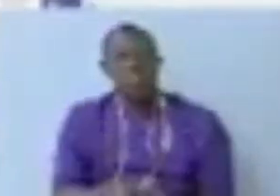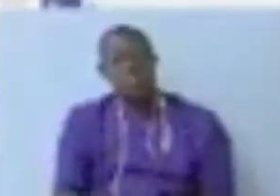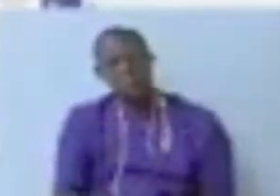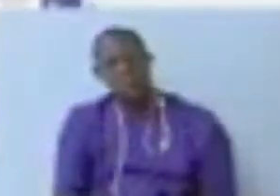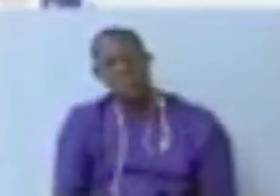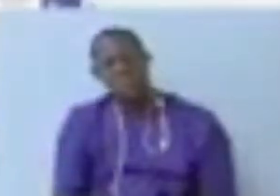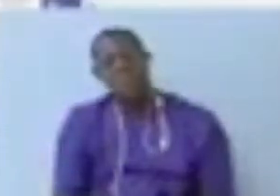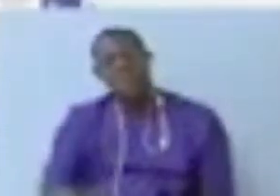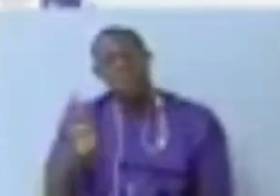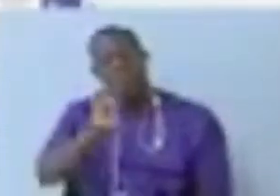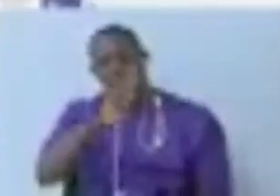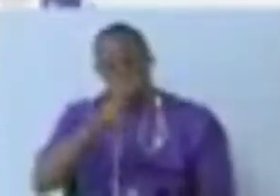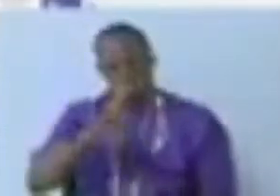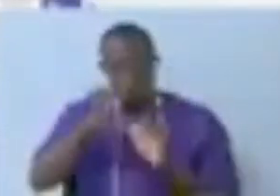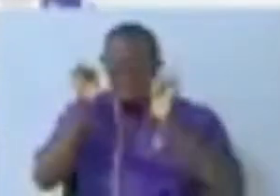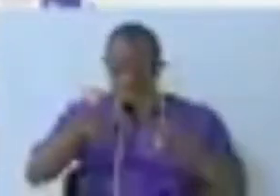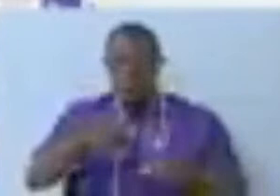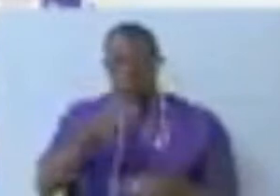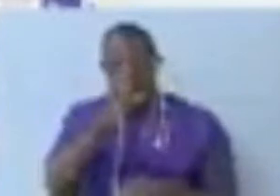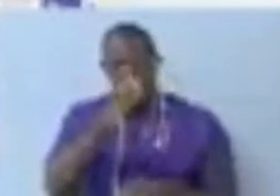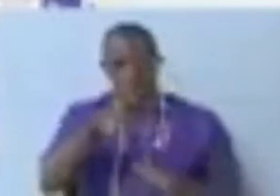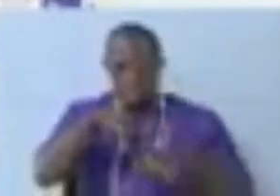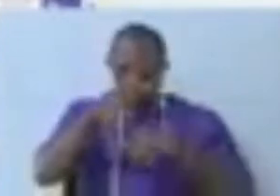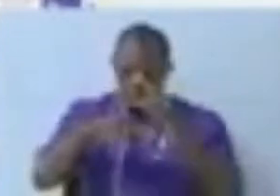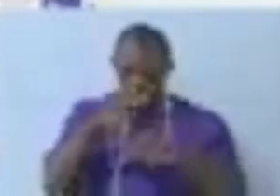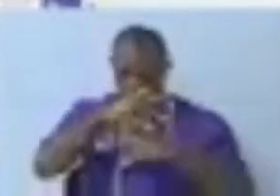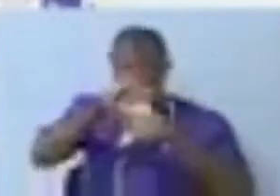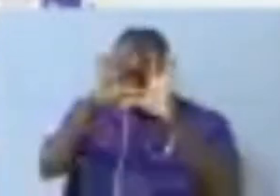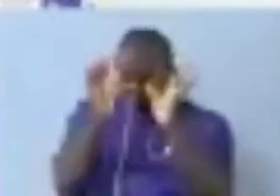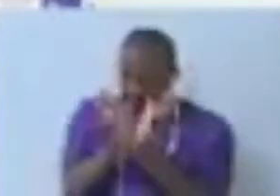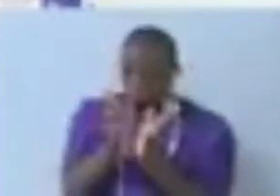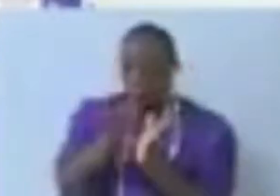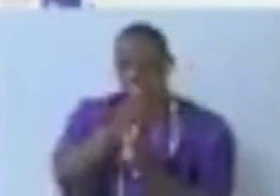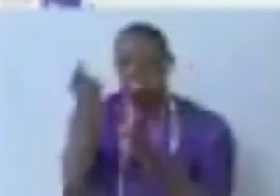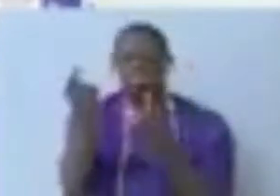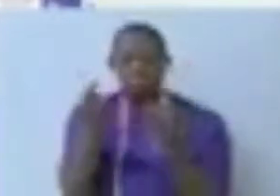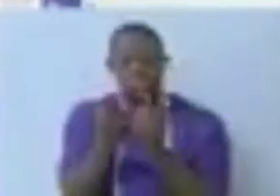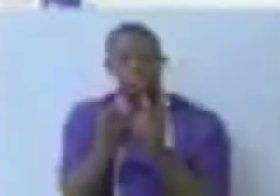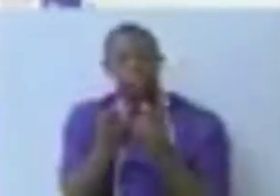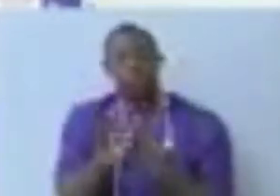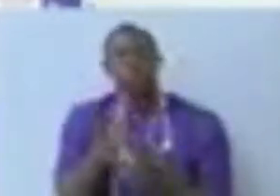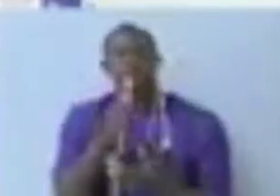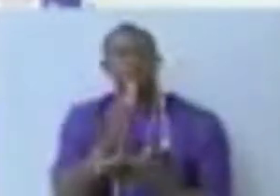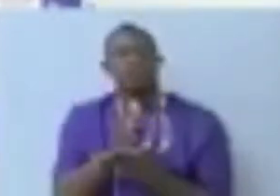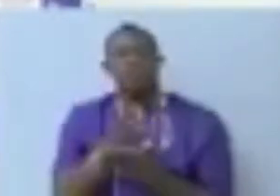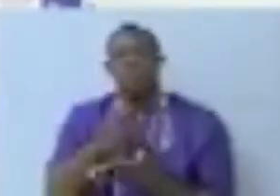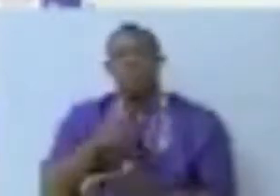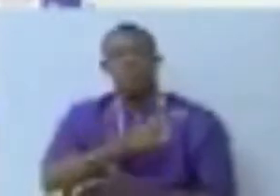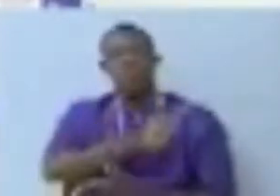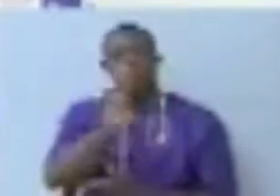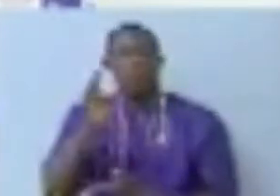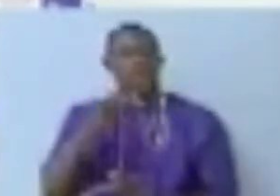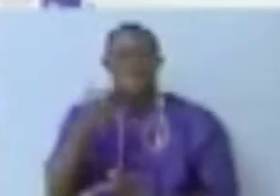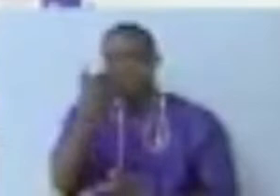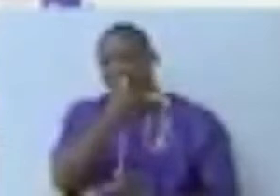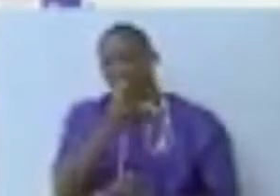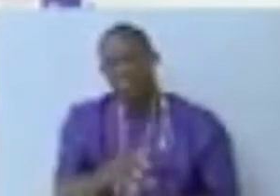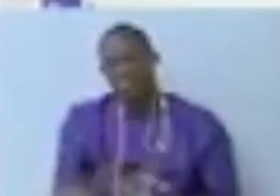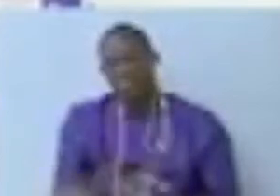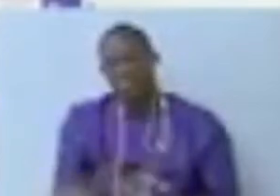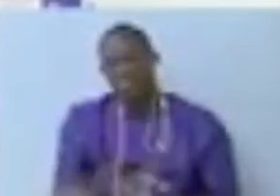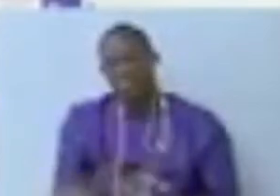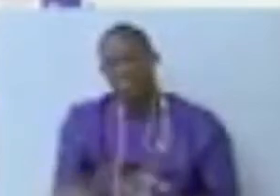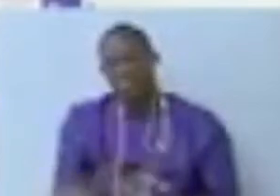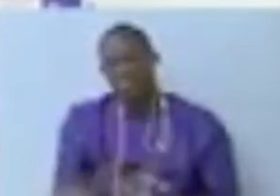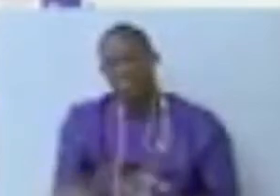What I can say, from all this, at no time was I present. Well, the next day of